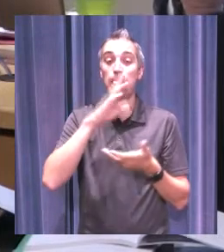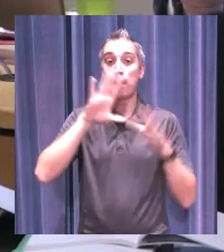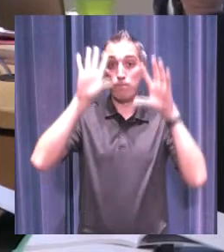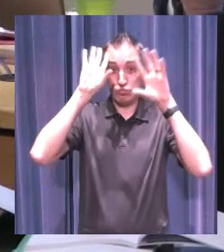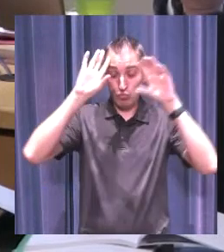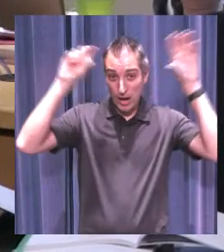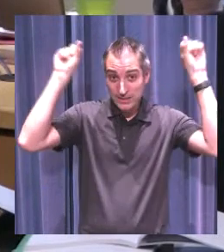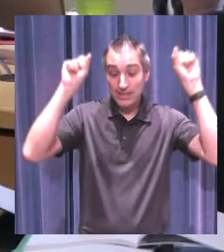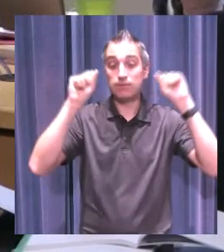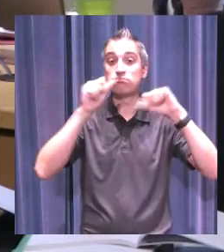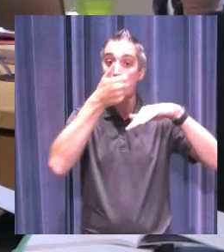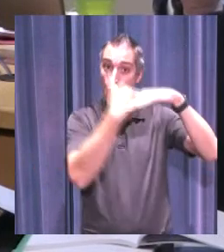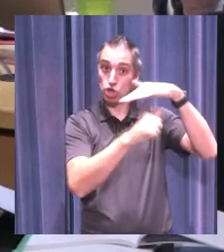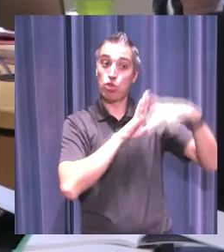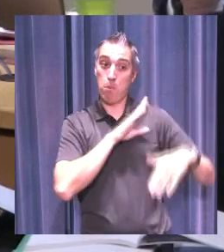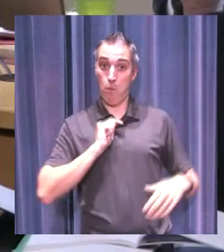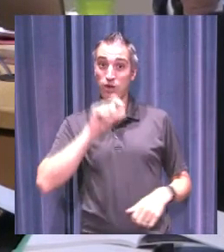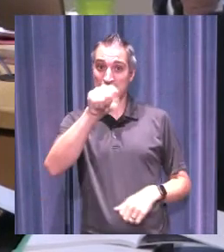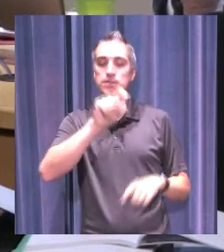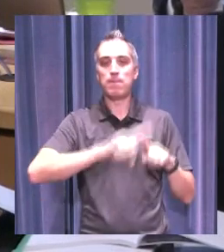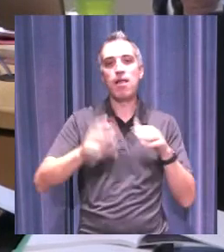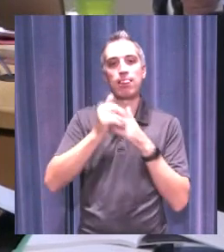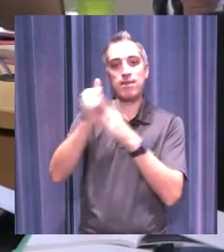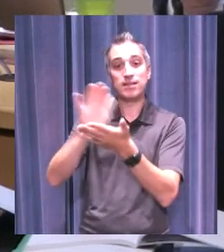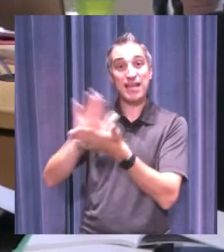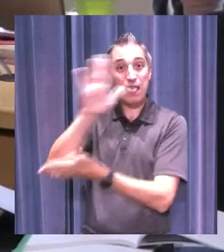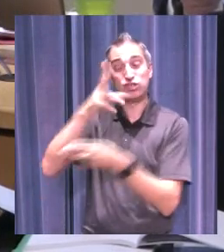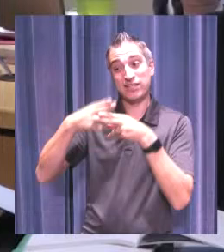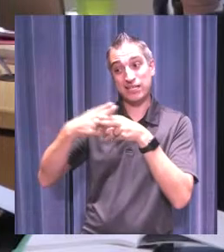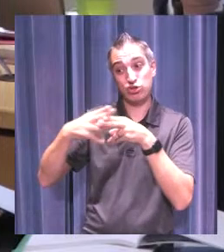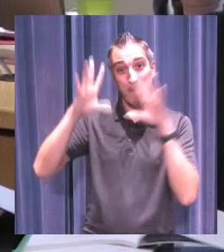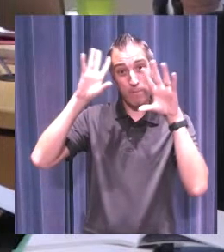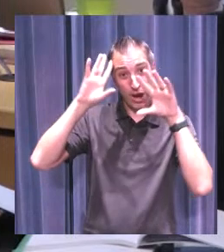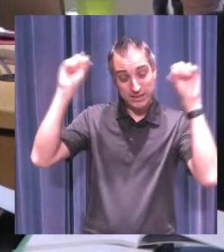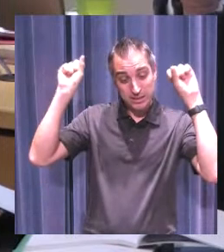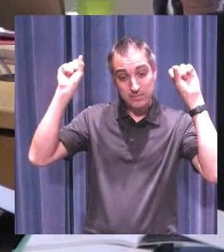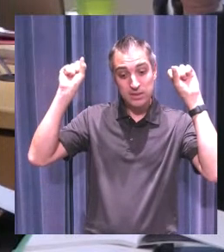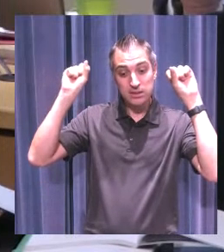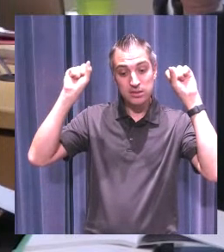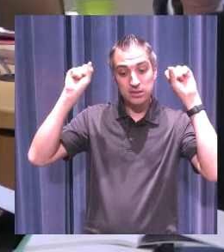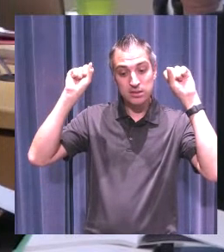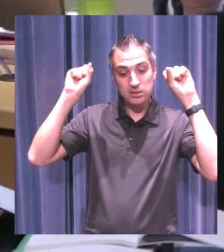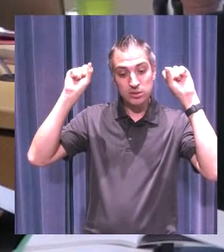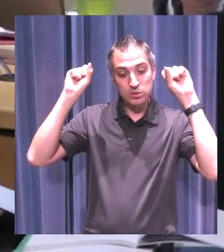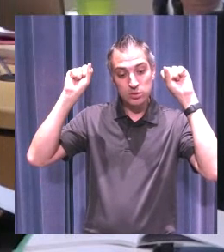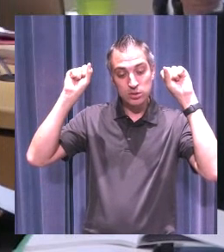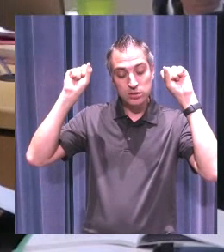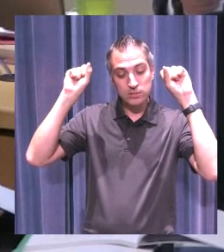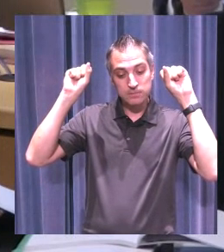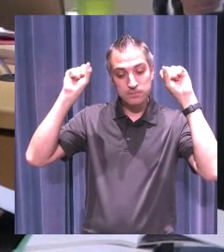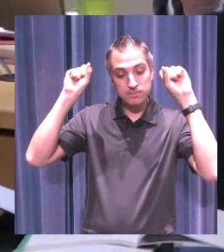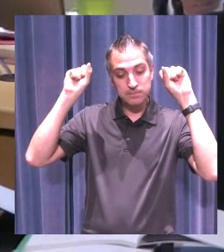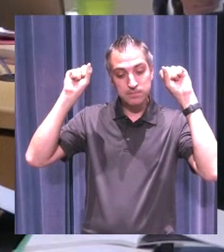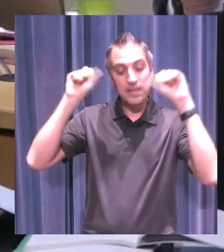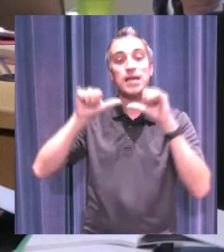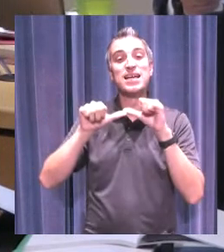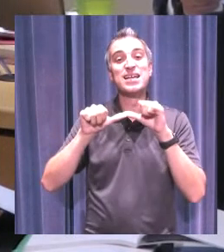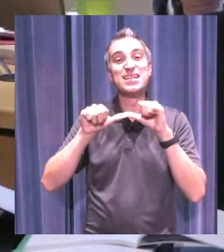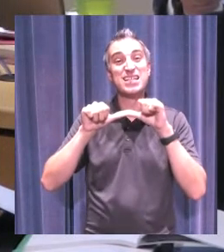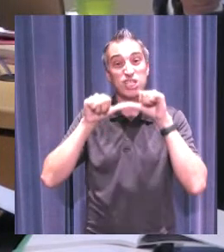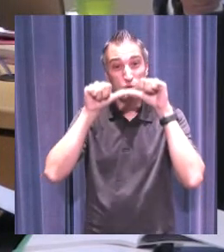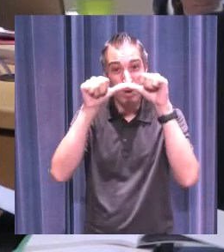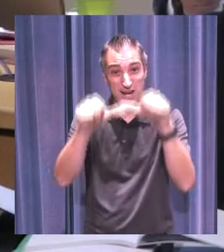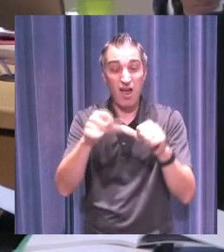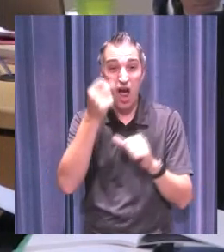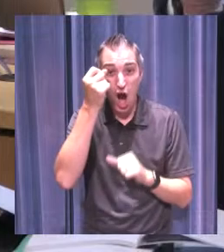leads the college. An interim president ensures continuing. This candidate will need